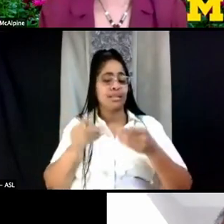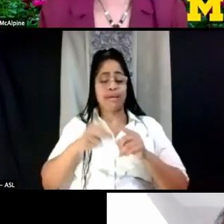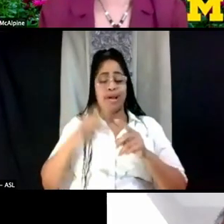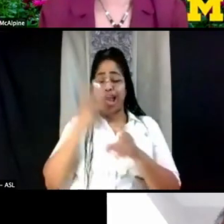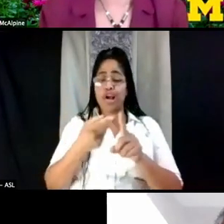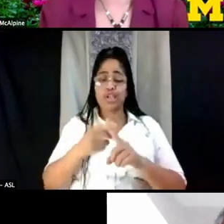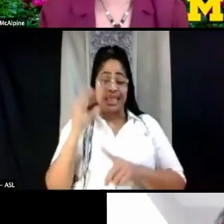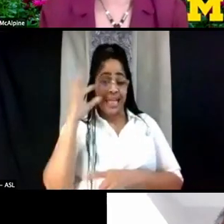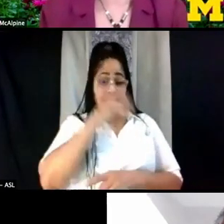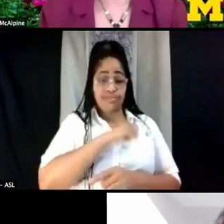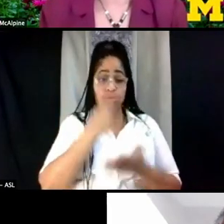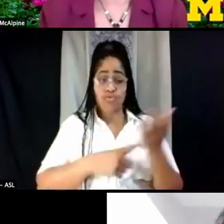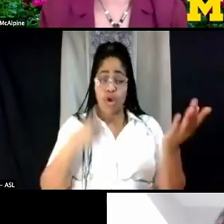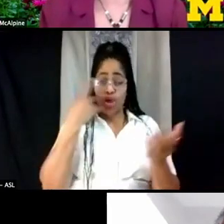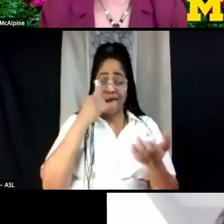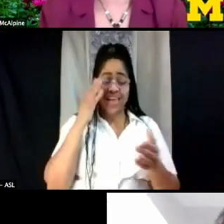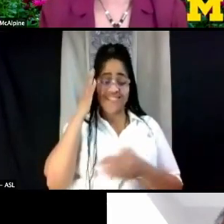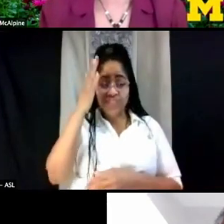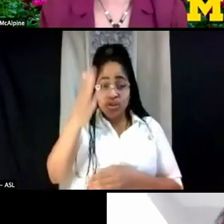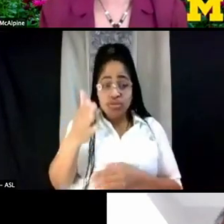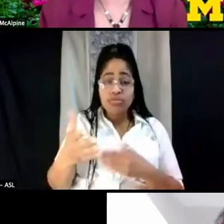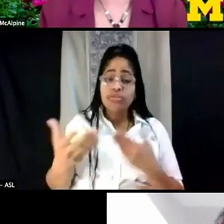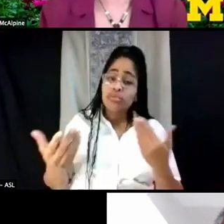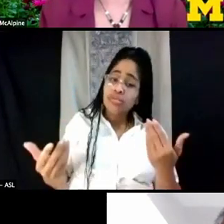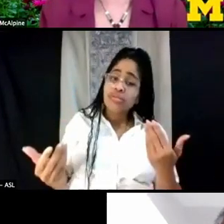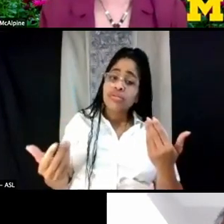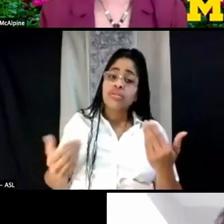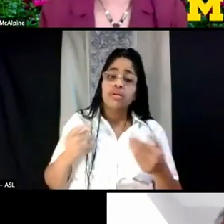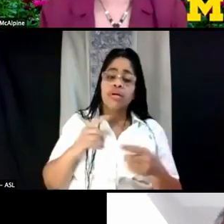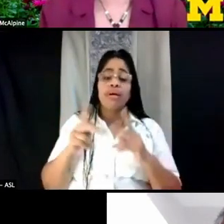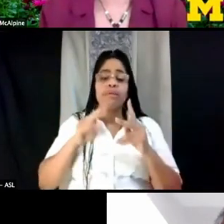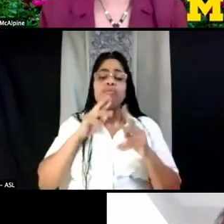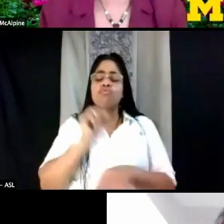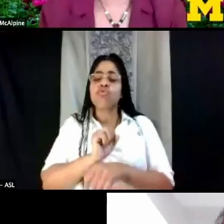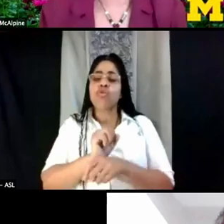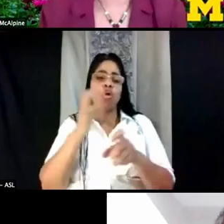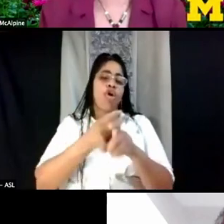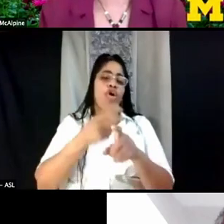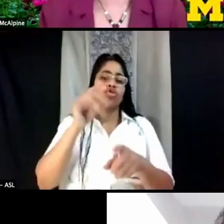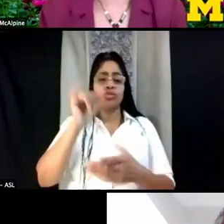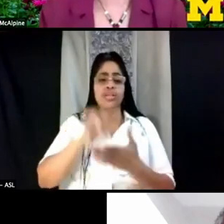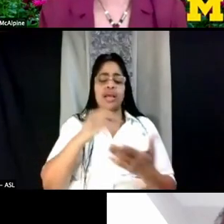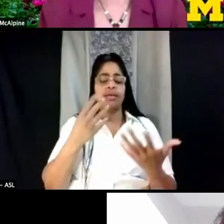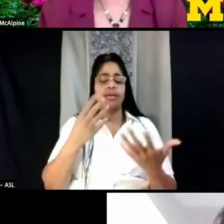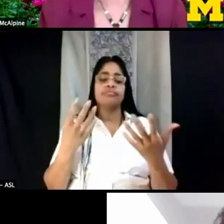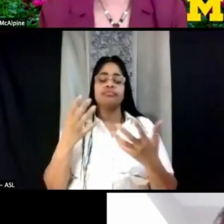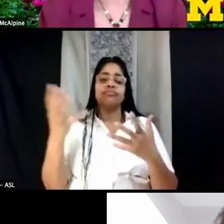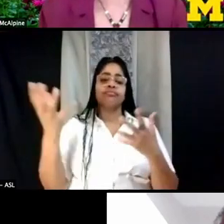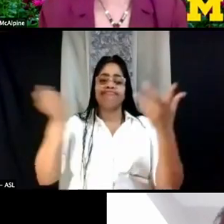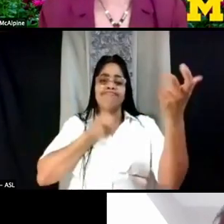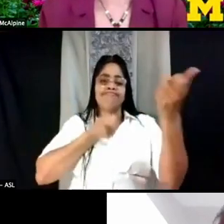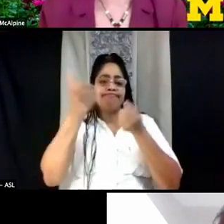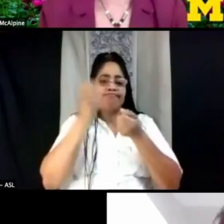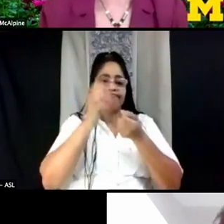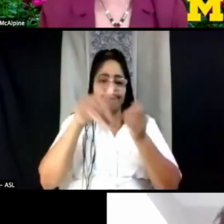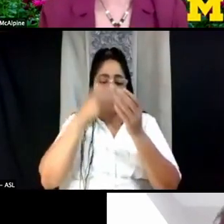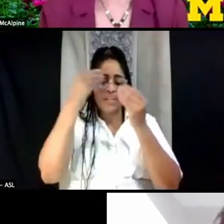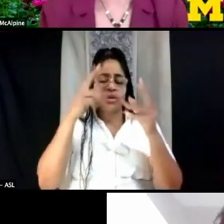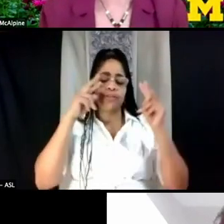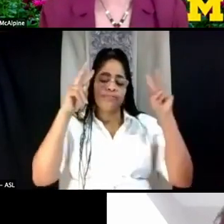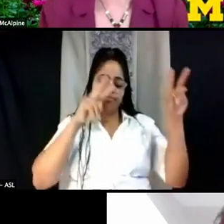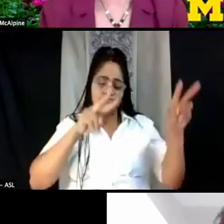what enrollment will be like in the future, although of course we're working hard to do that and to assemble all the information to help us.